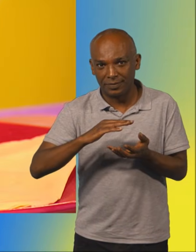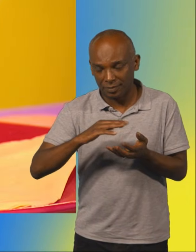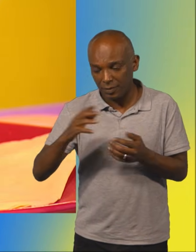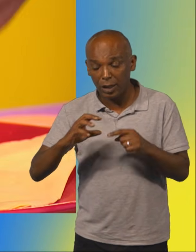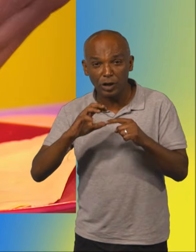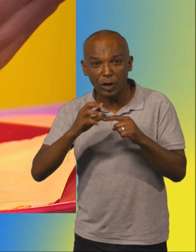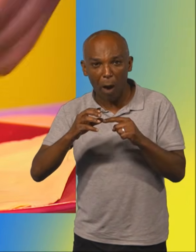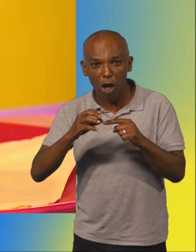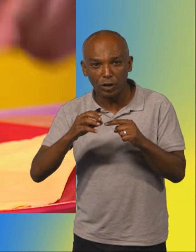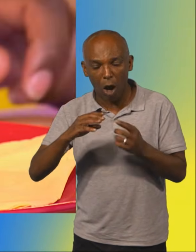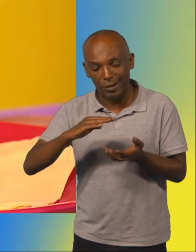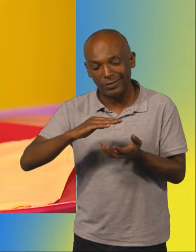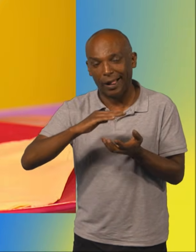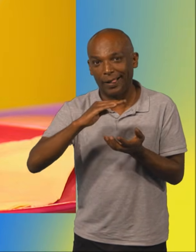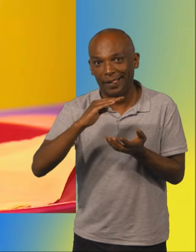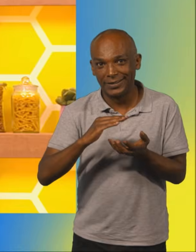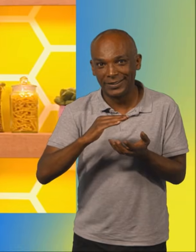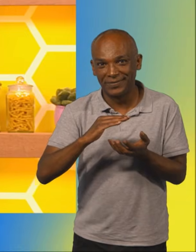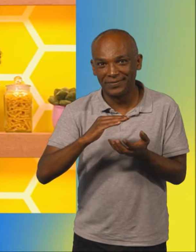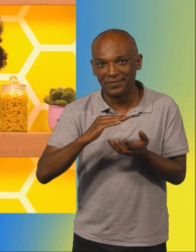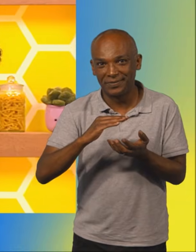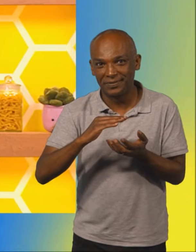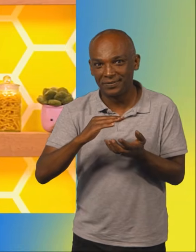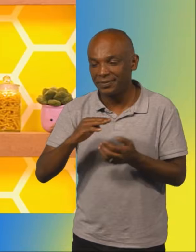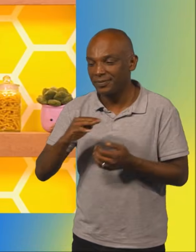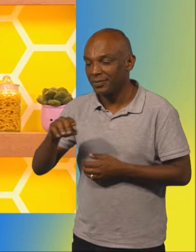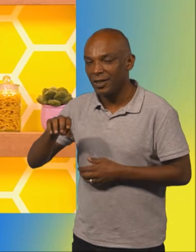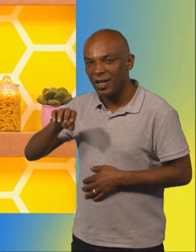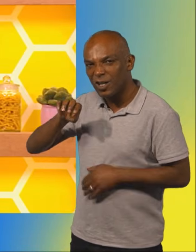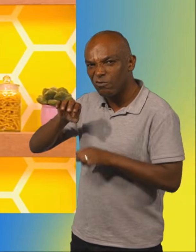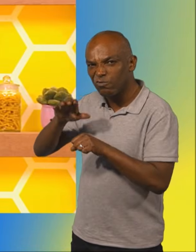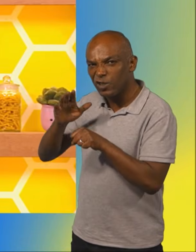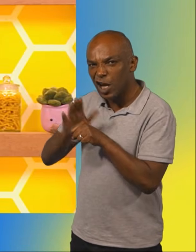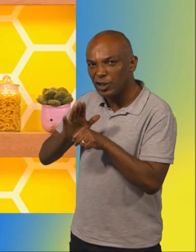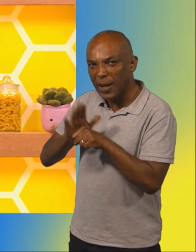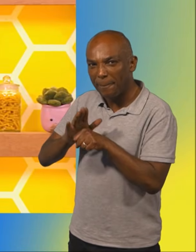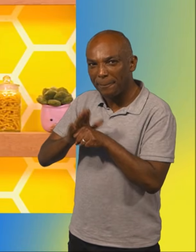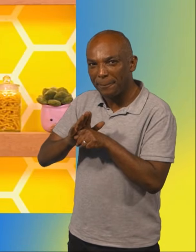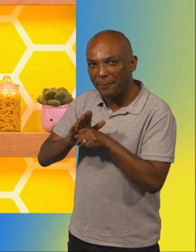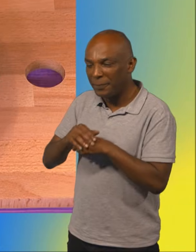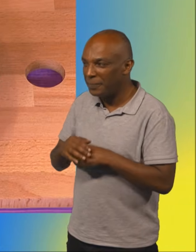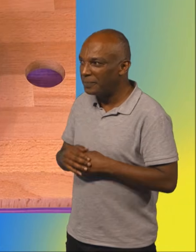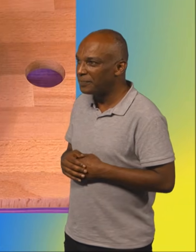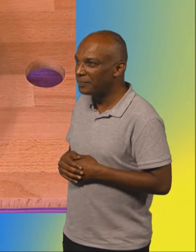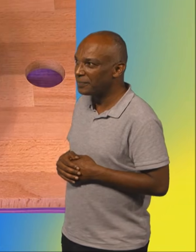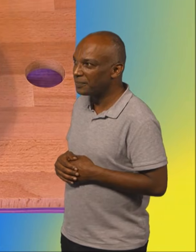and a slice of tomato. Oh, and a dollop of ketchup.